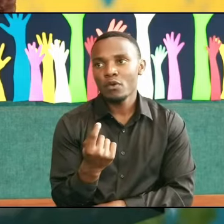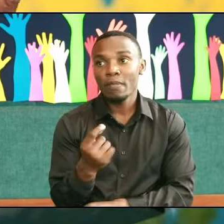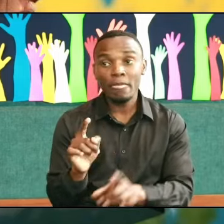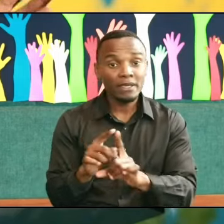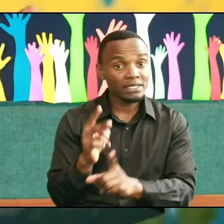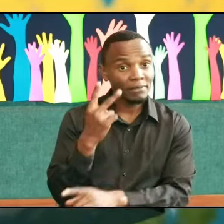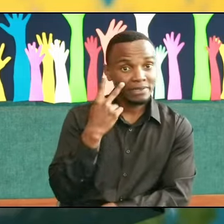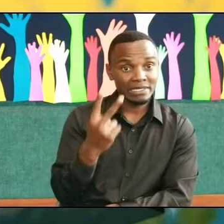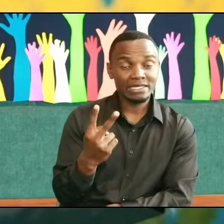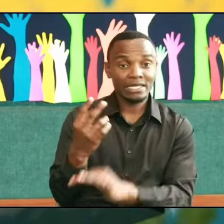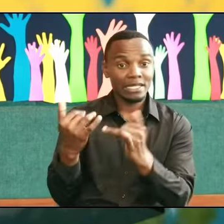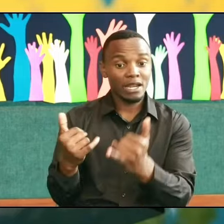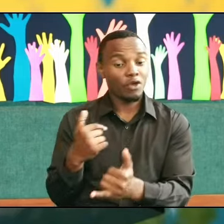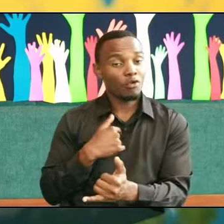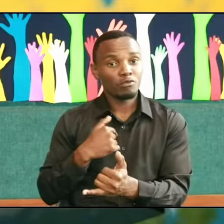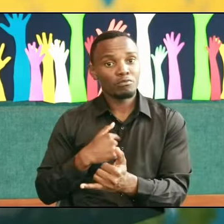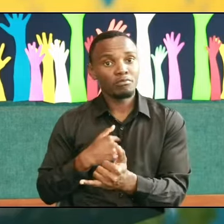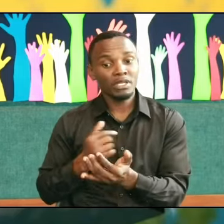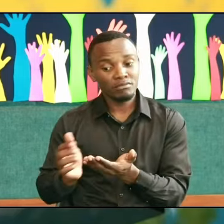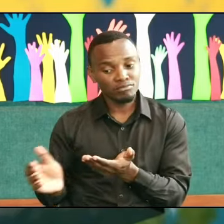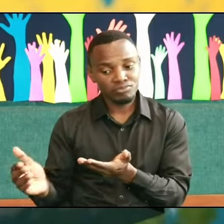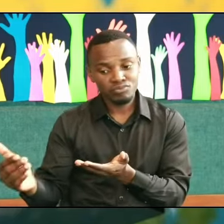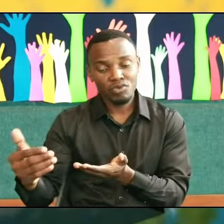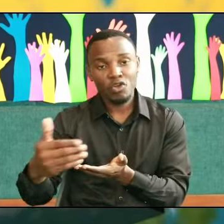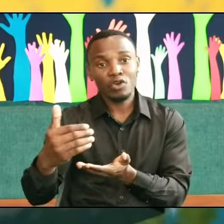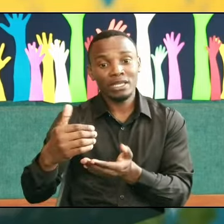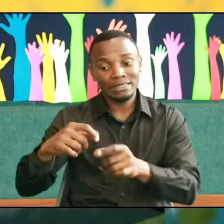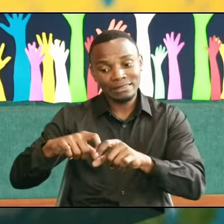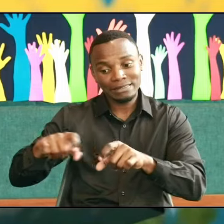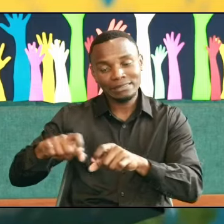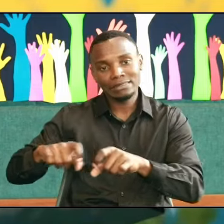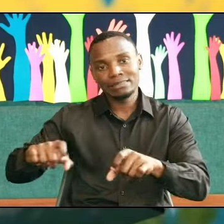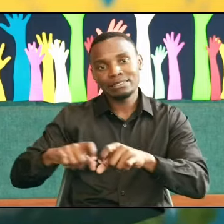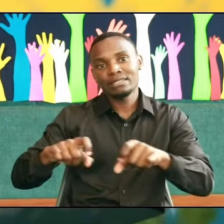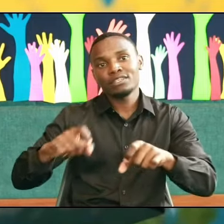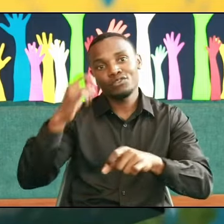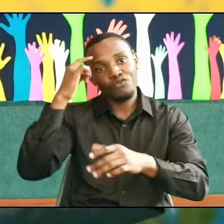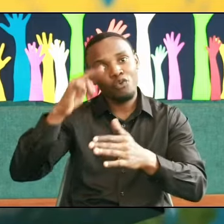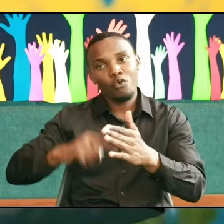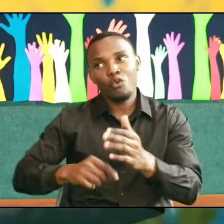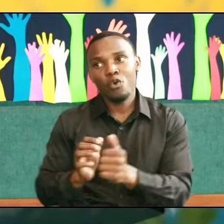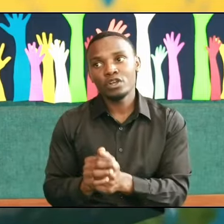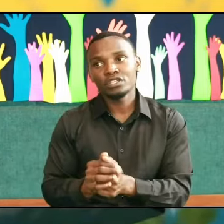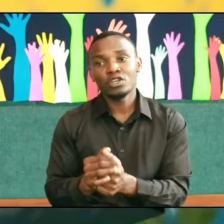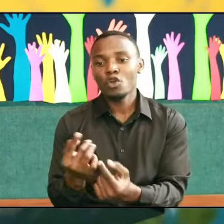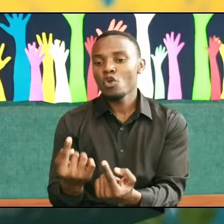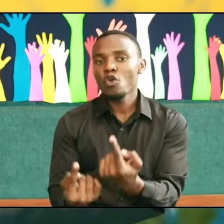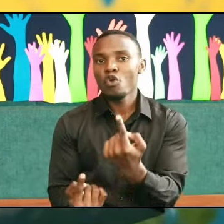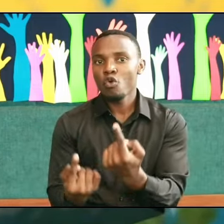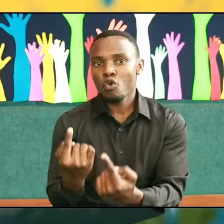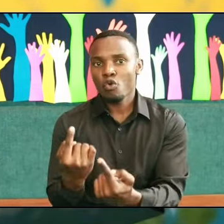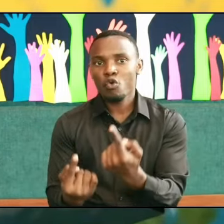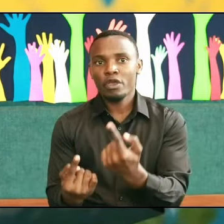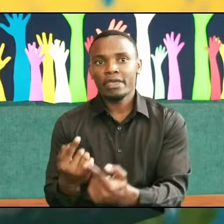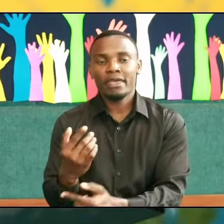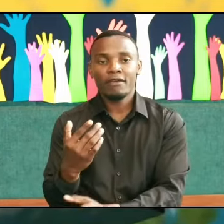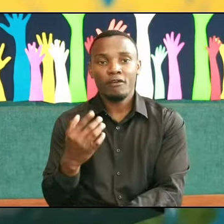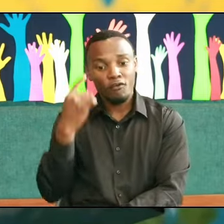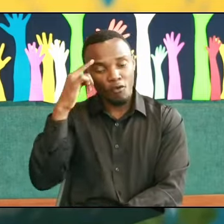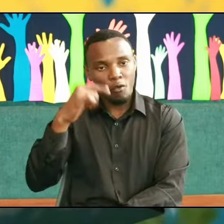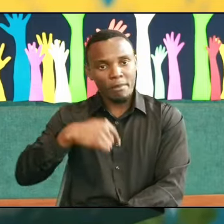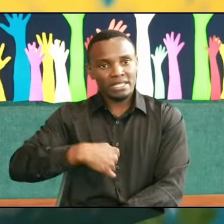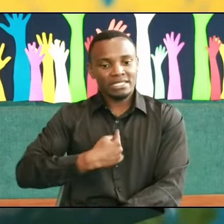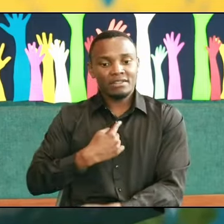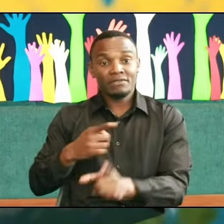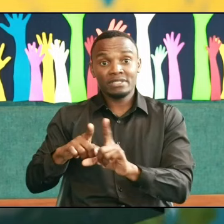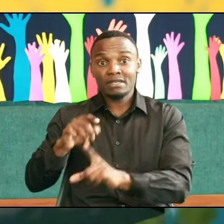I am gathering what? A couple of sticks that I may go in and prepare it for myself and